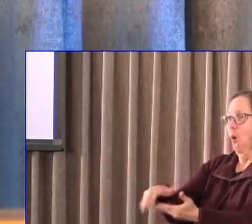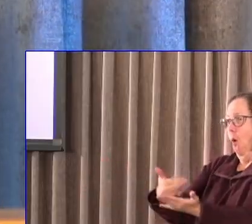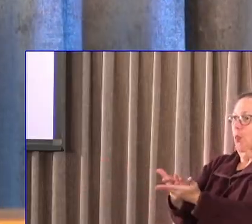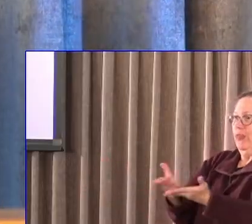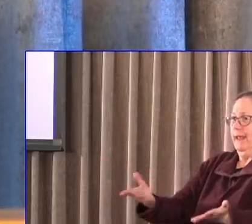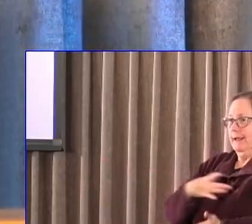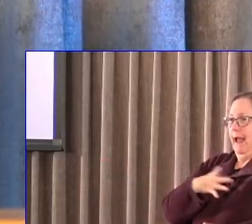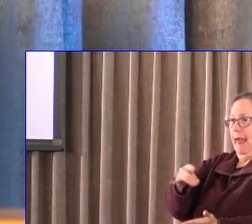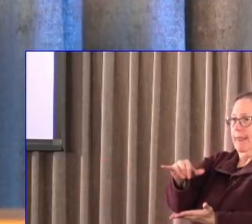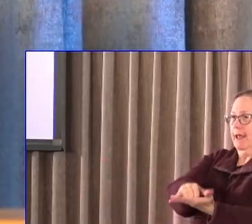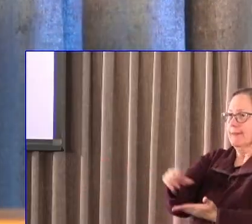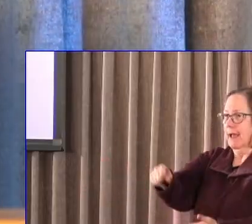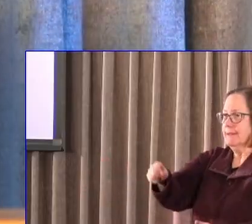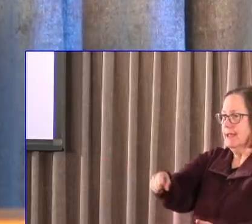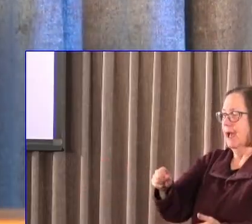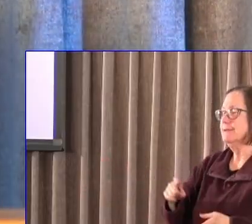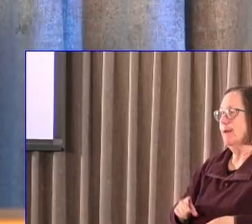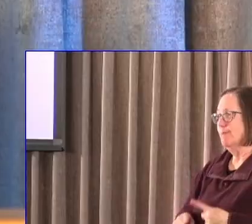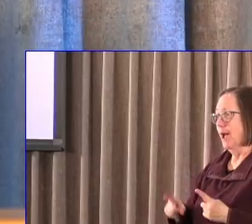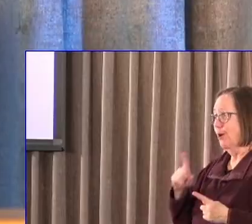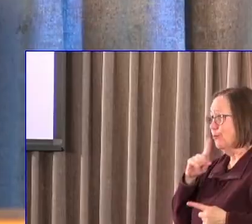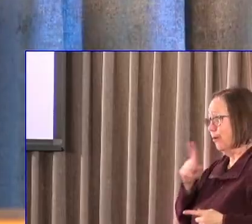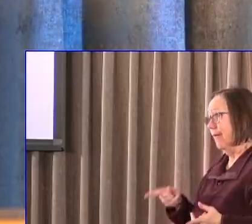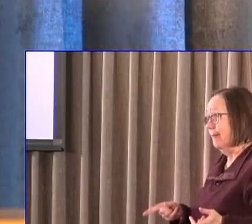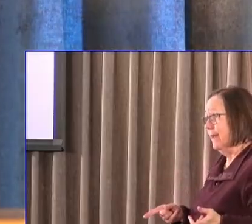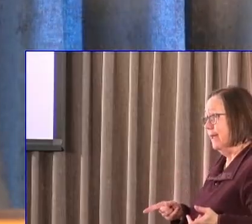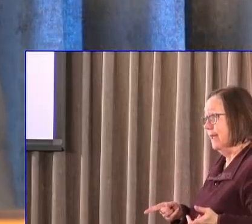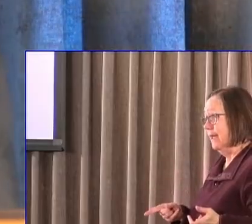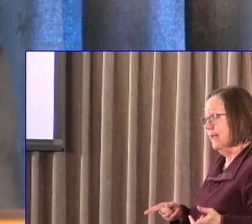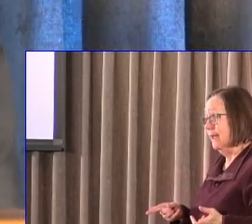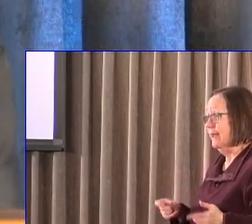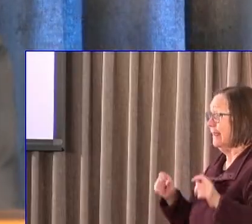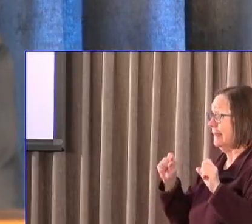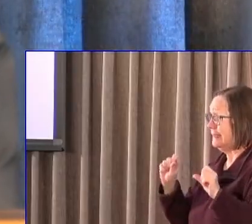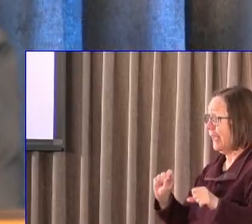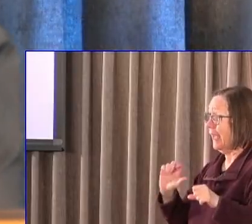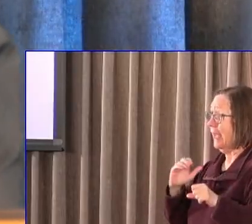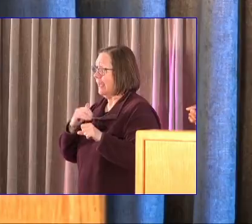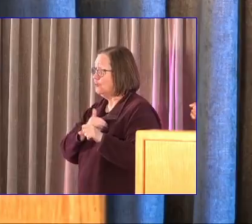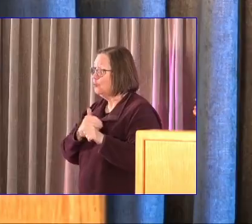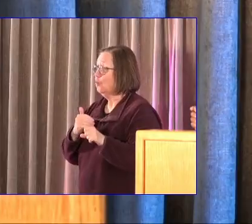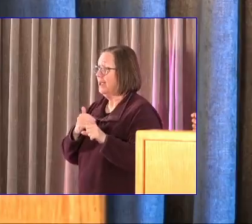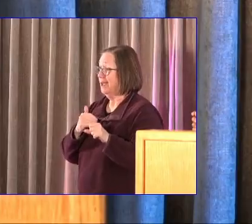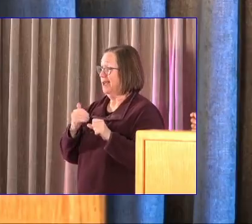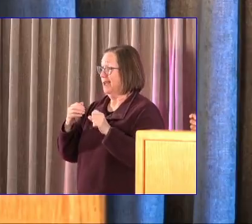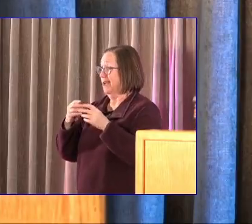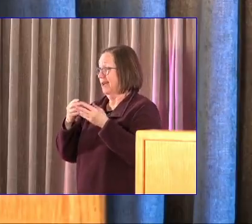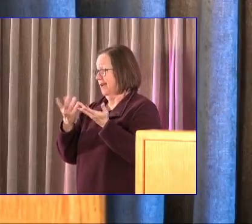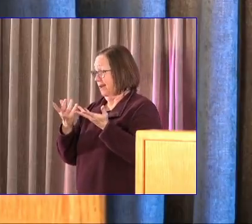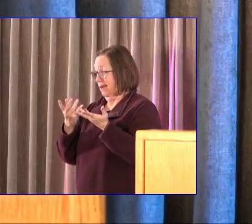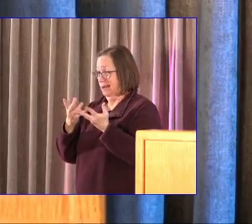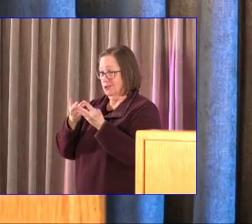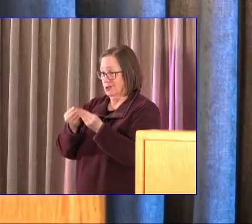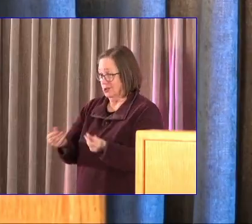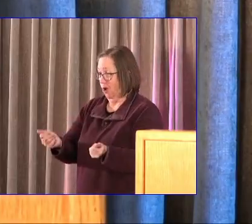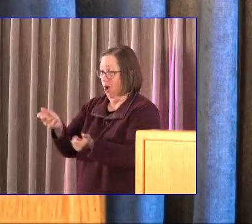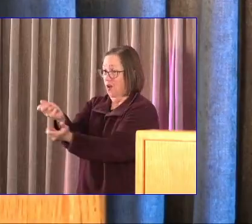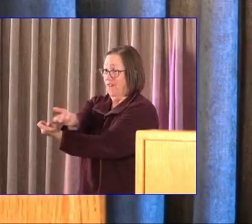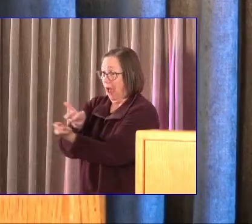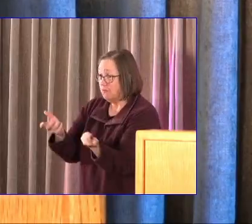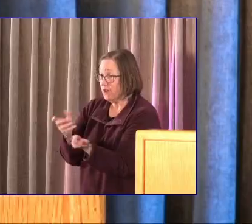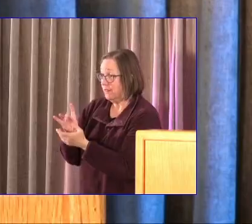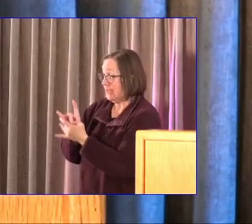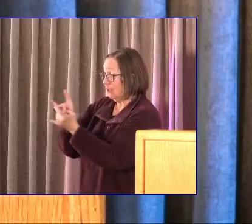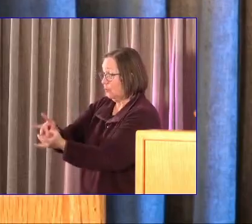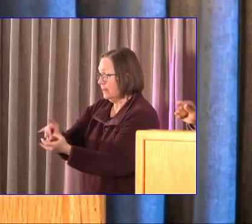ourselves. Can we, in our unit, our division, deal with all of those, the spectrum of ADI? And if the answer is no, but what is a need and priority for us